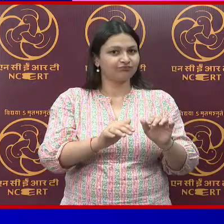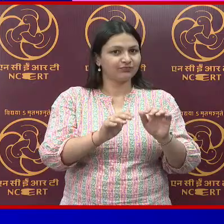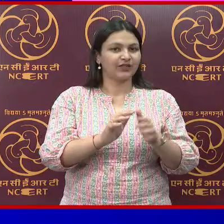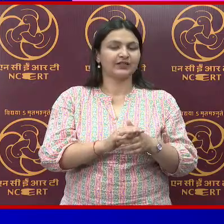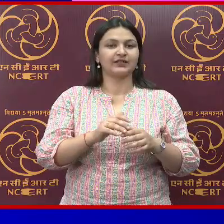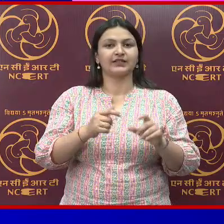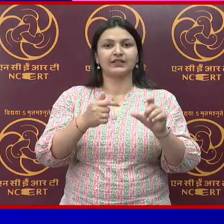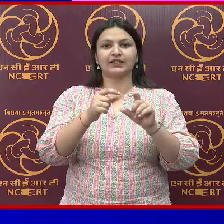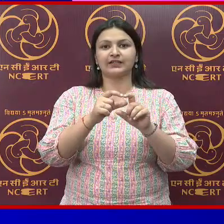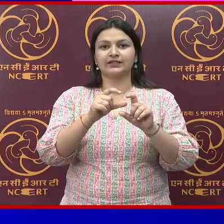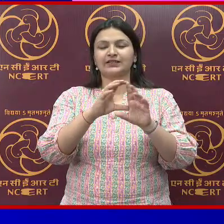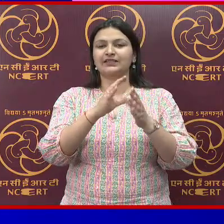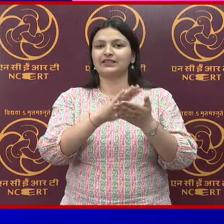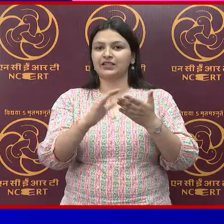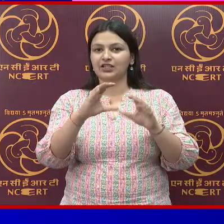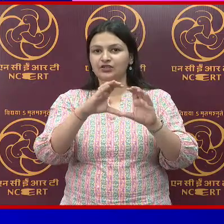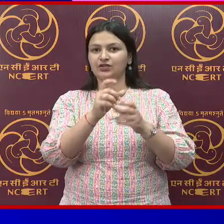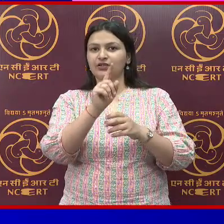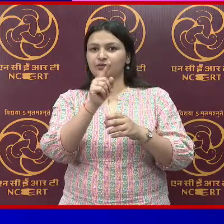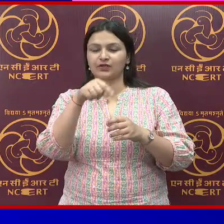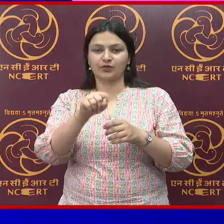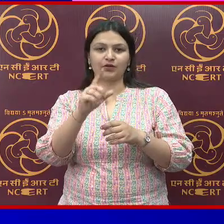is